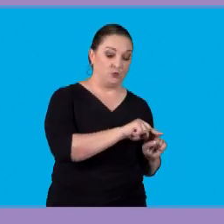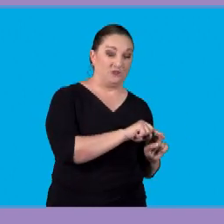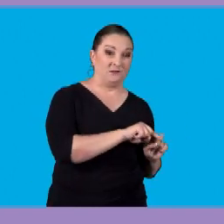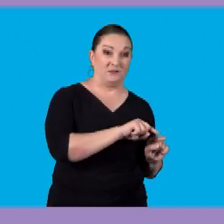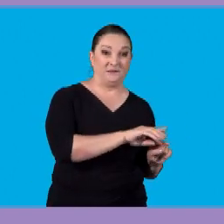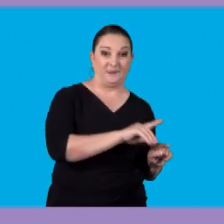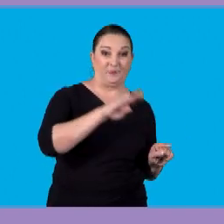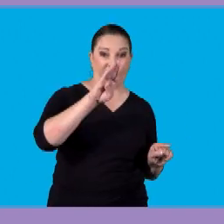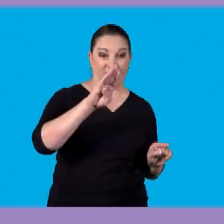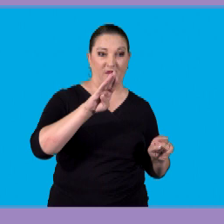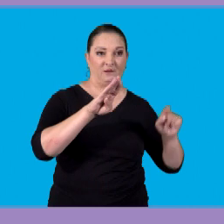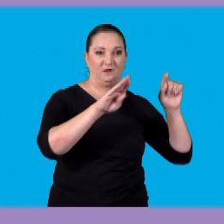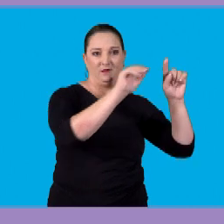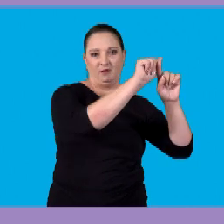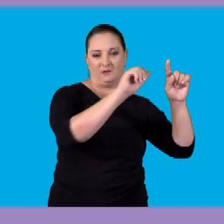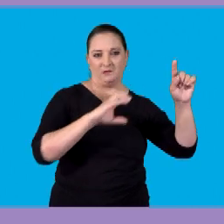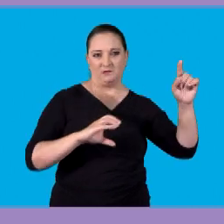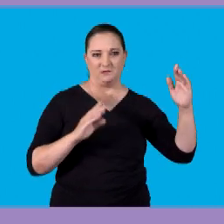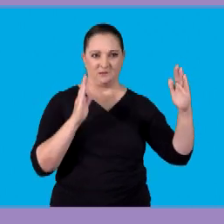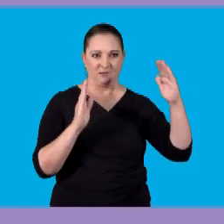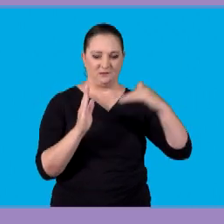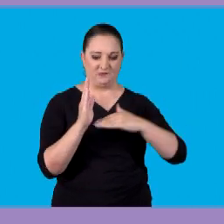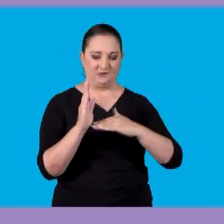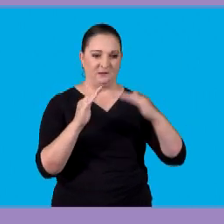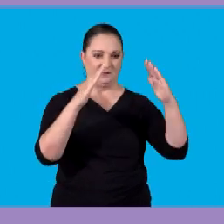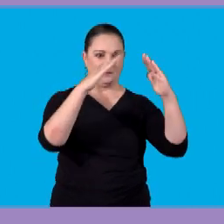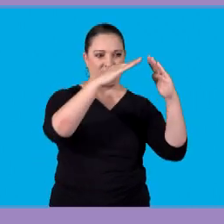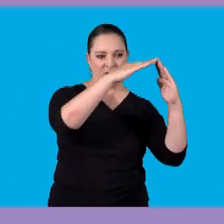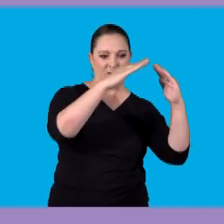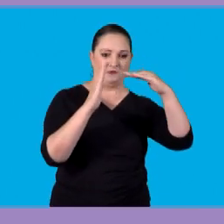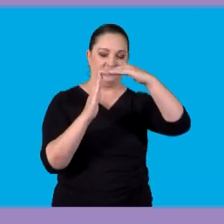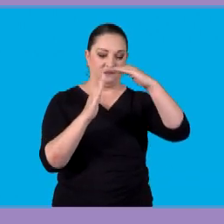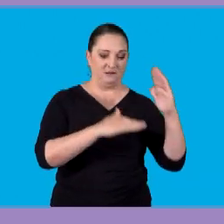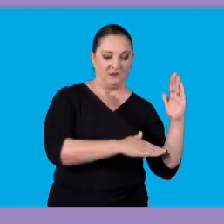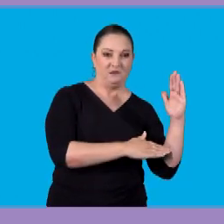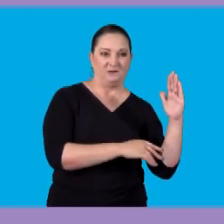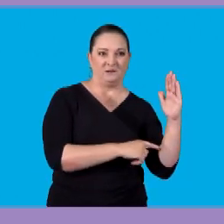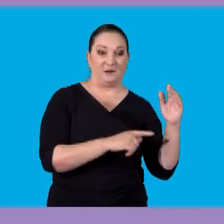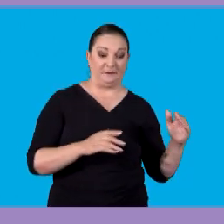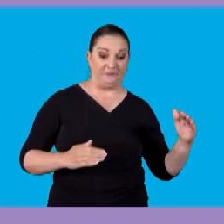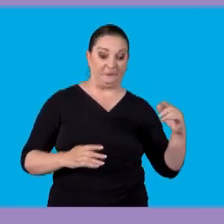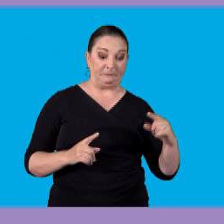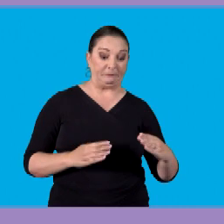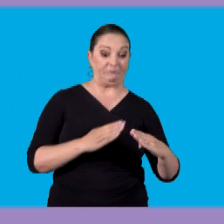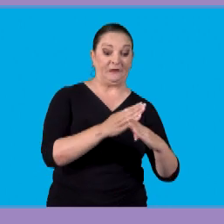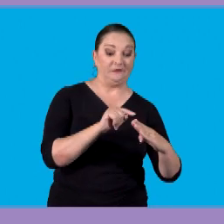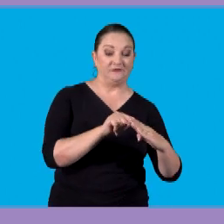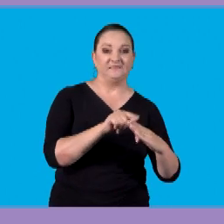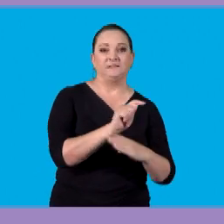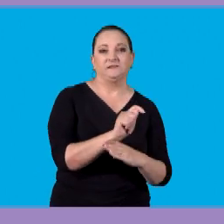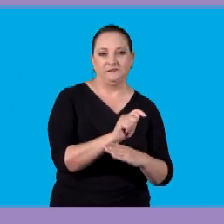diagonals AC. And let's say that where those two diagonals meet, they meet at